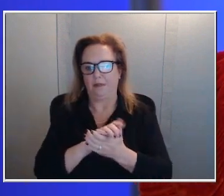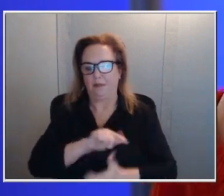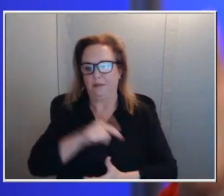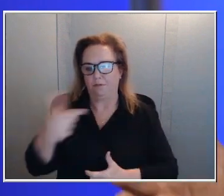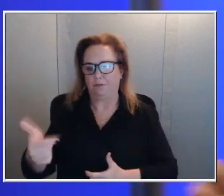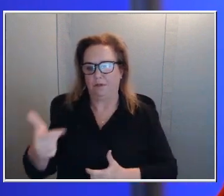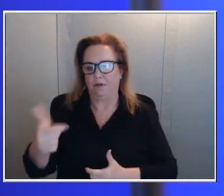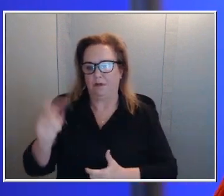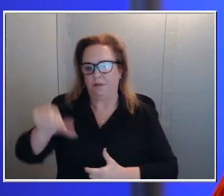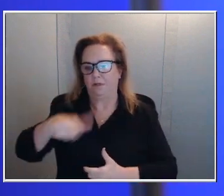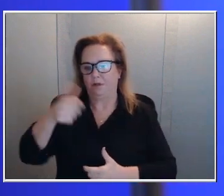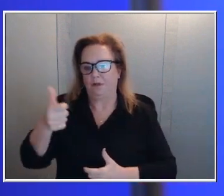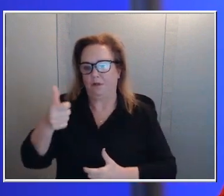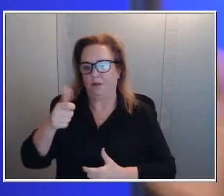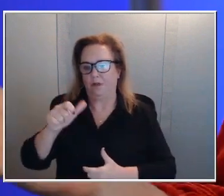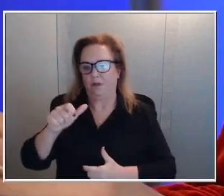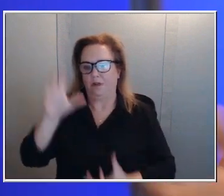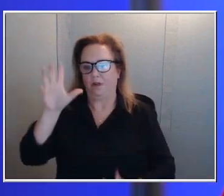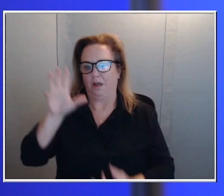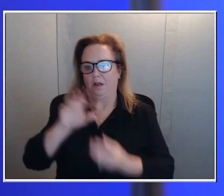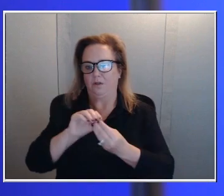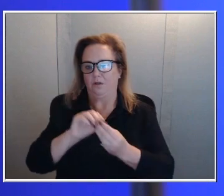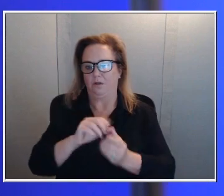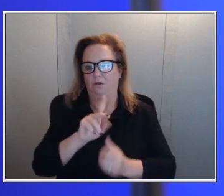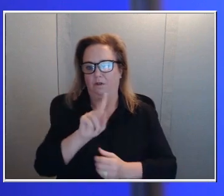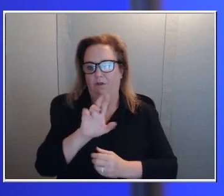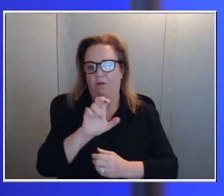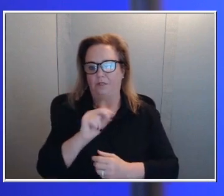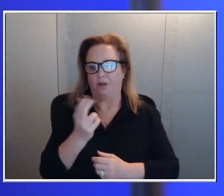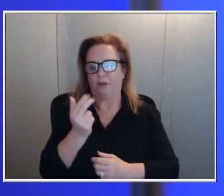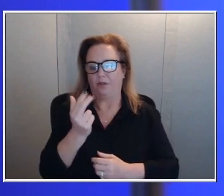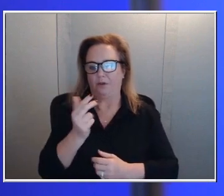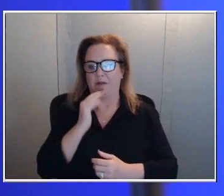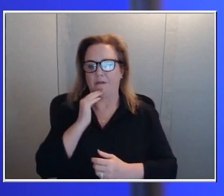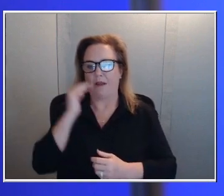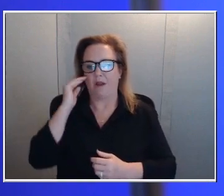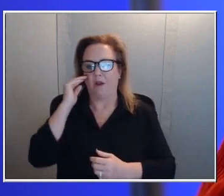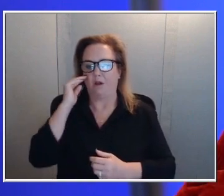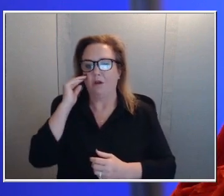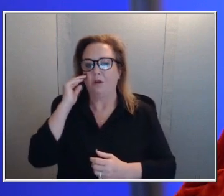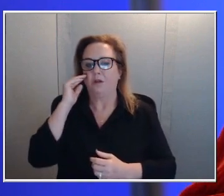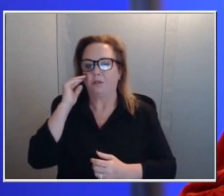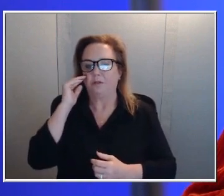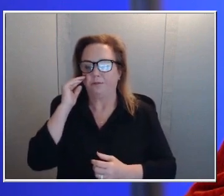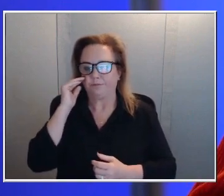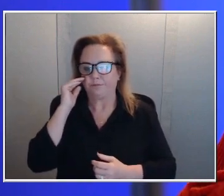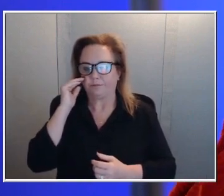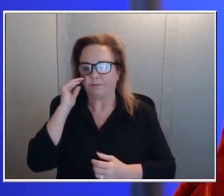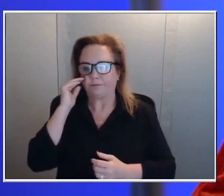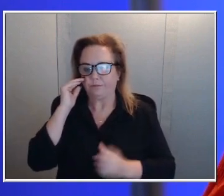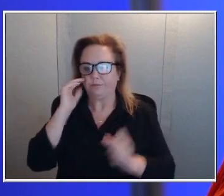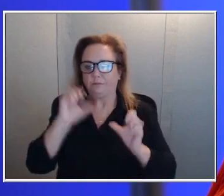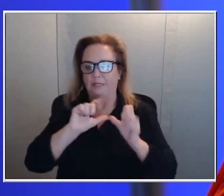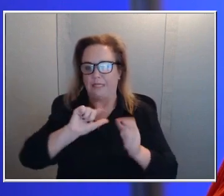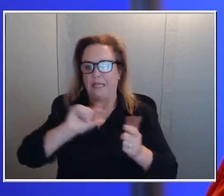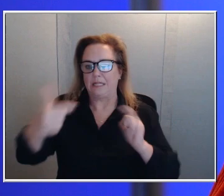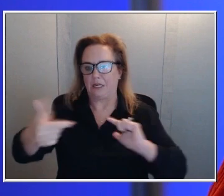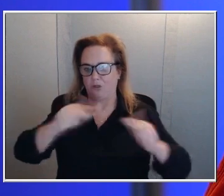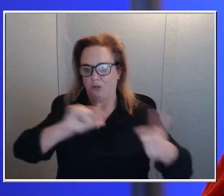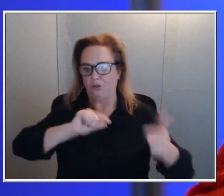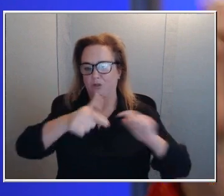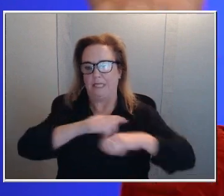to all, I had a total of, with Kristen, 13 in my home. And that they did take turns in